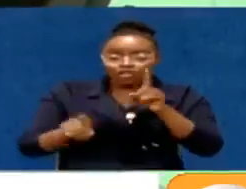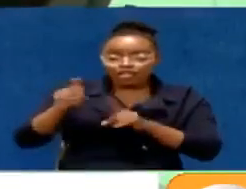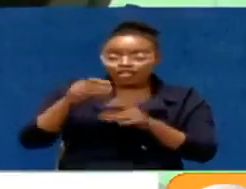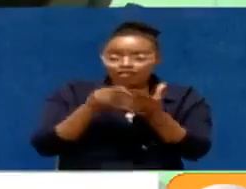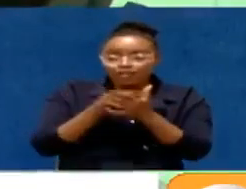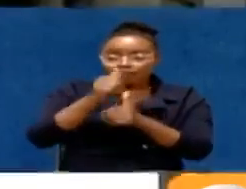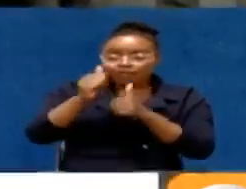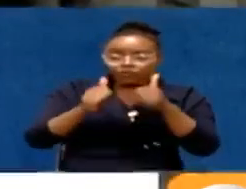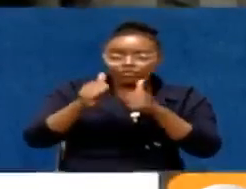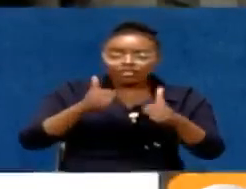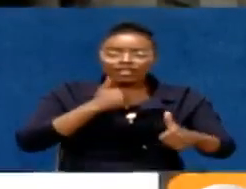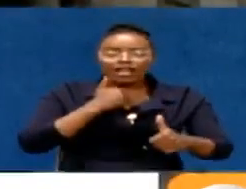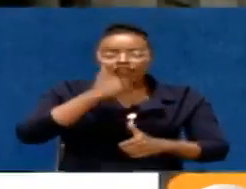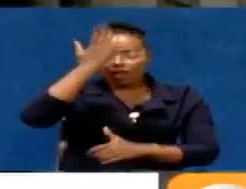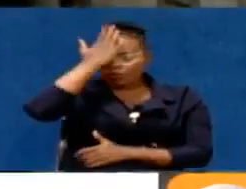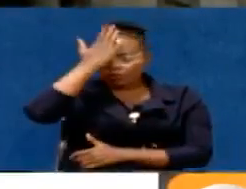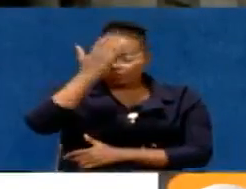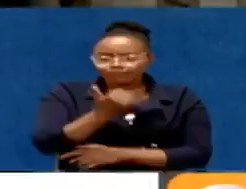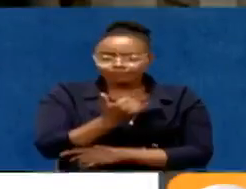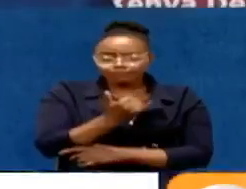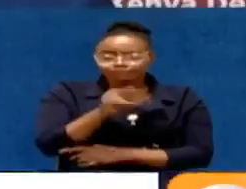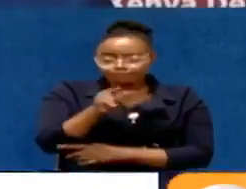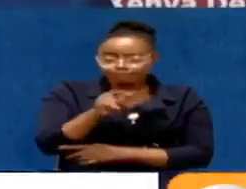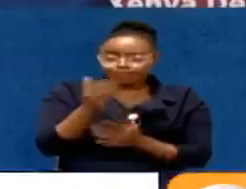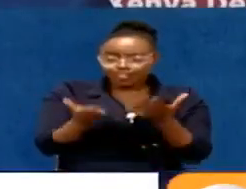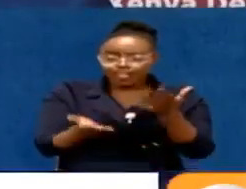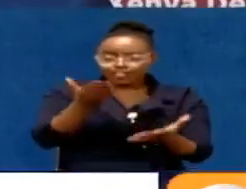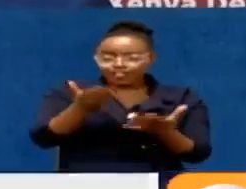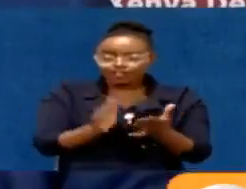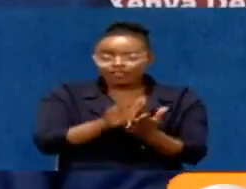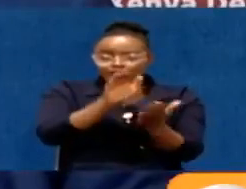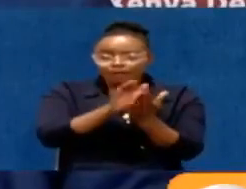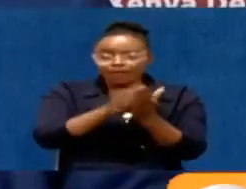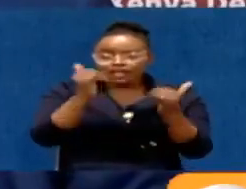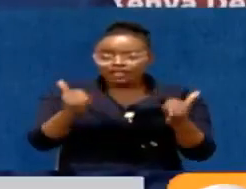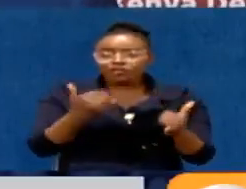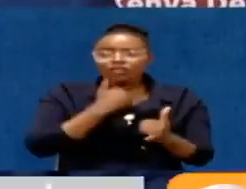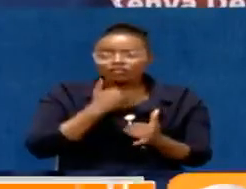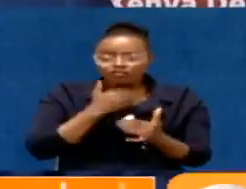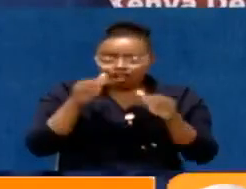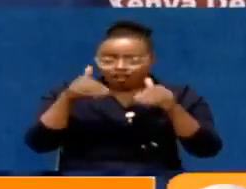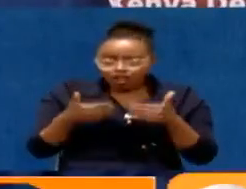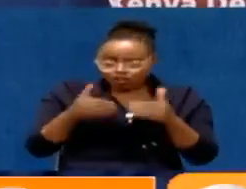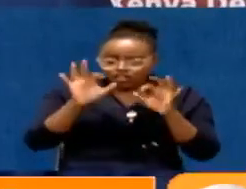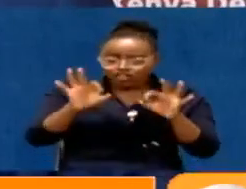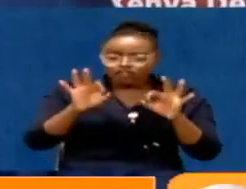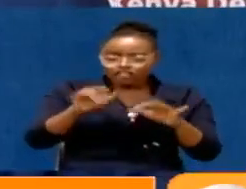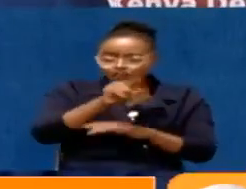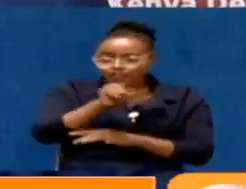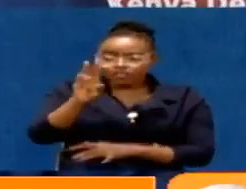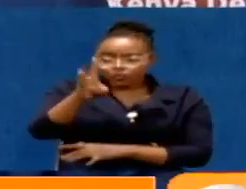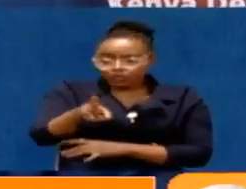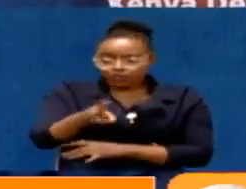amounts contributed by banks depending on their risk assessment. Now banks now will be competing on how effective is your risk